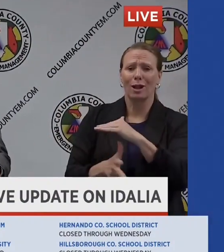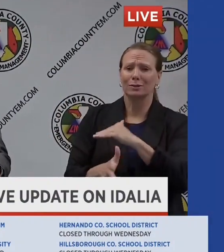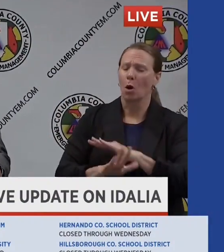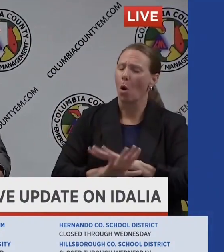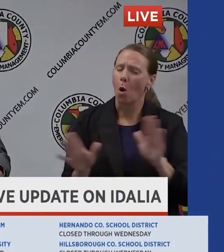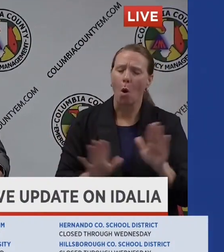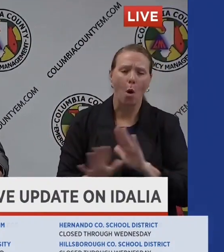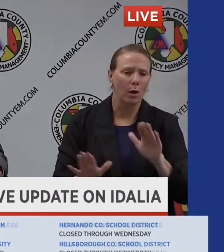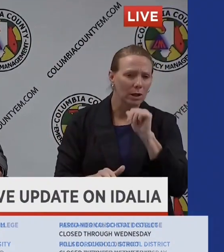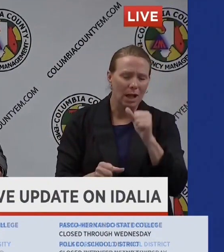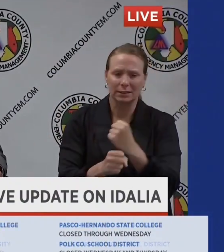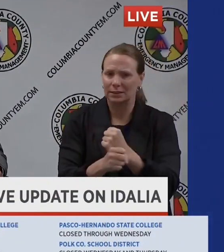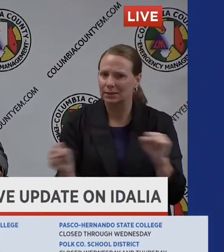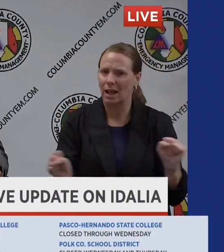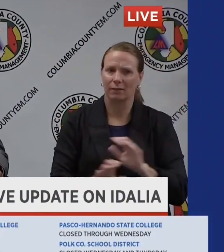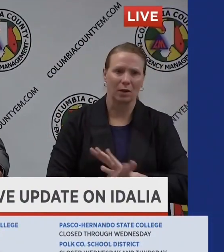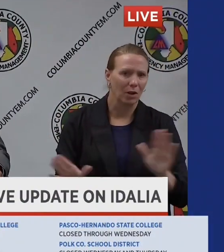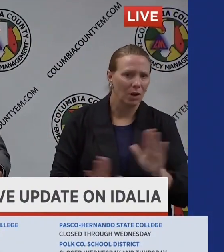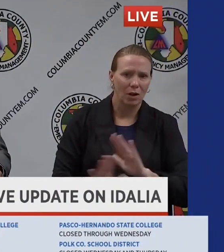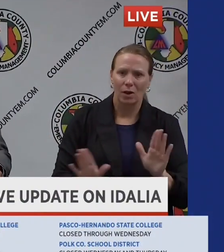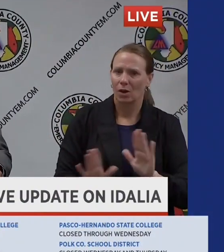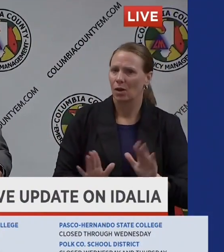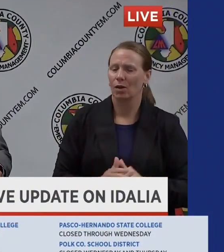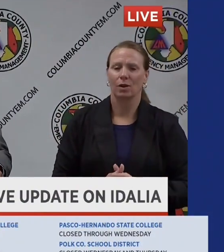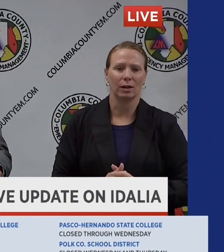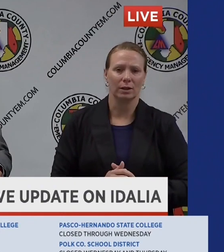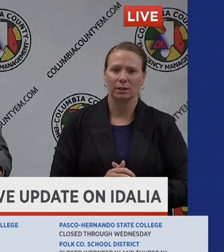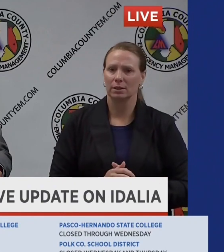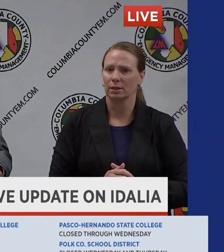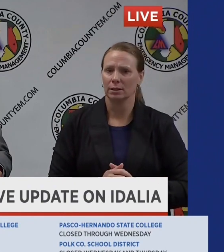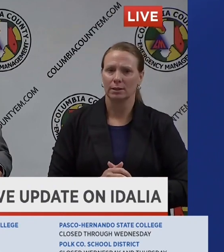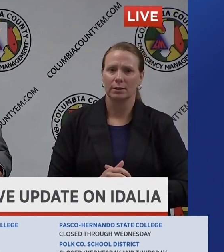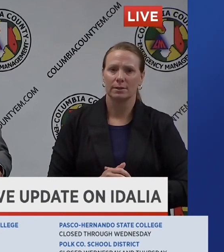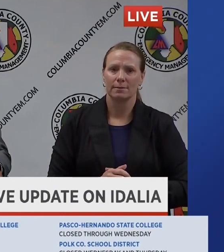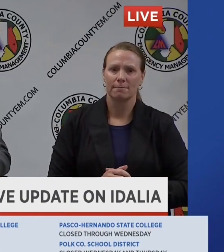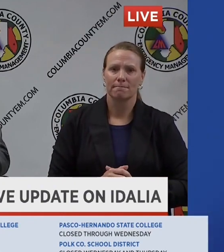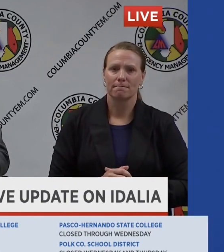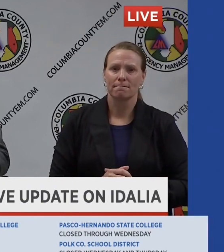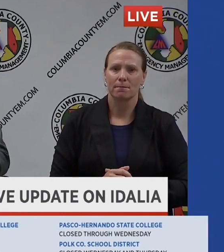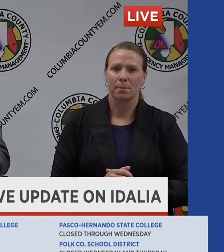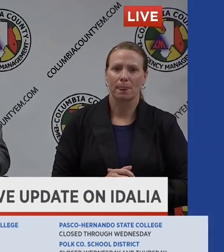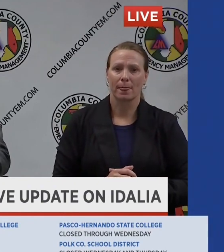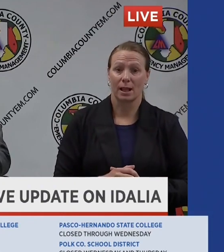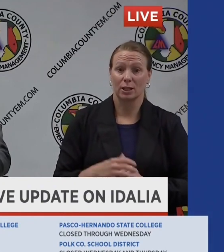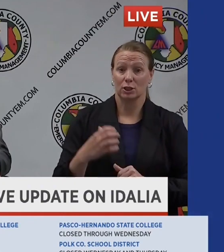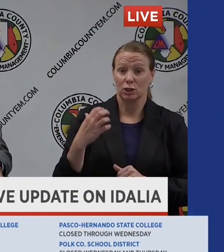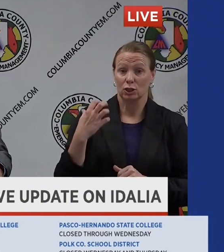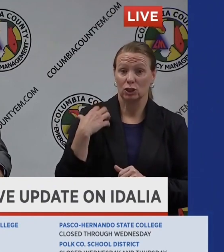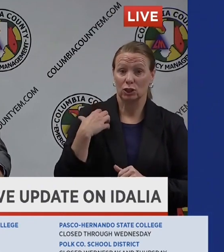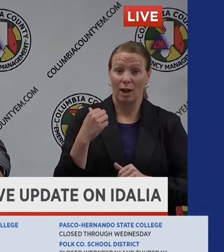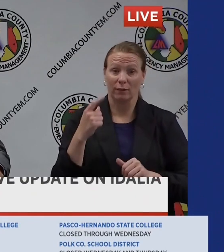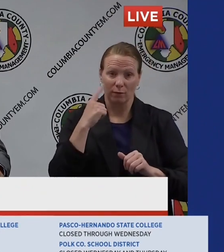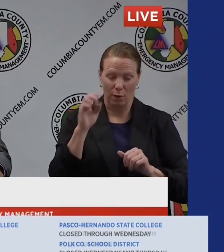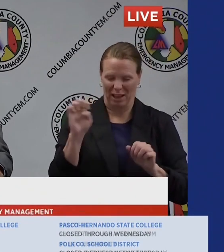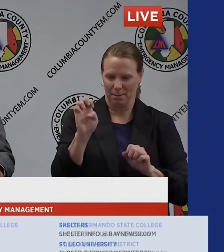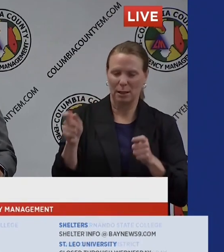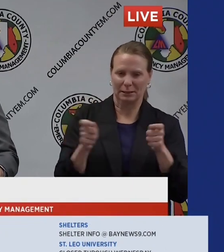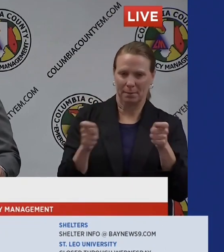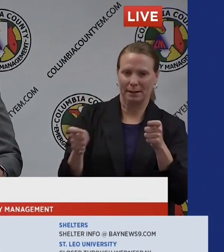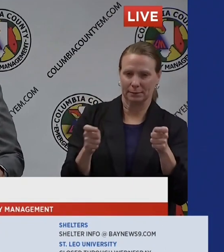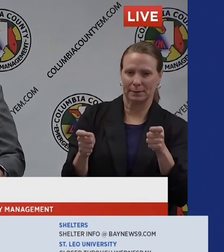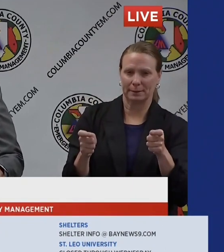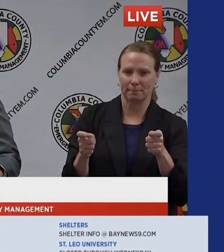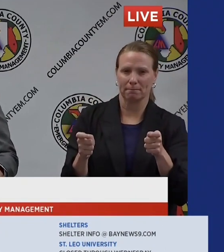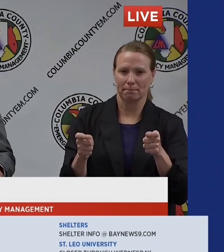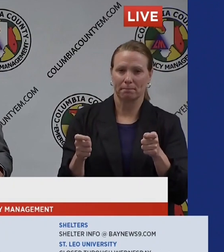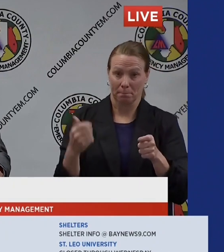out away from your garage as well. So please do that. Talked to the chief meteorologist for the Division of Emergency Management, Amy Godsey, just before I walked in the